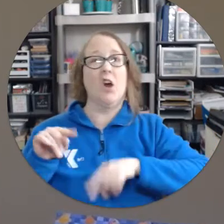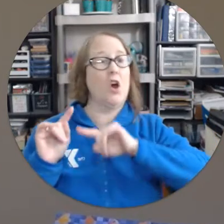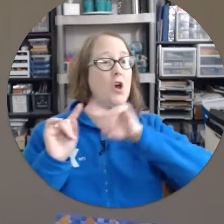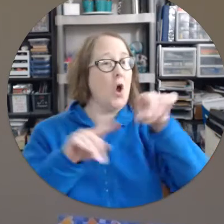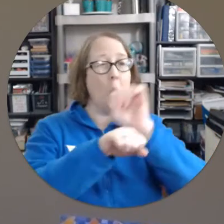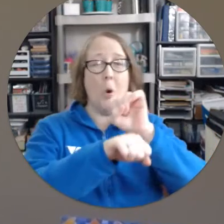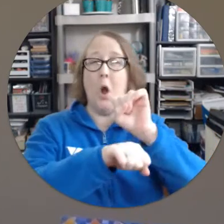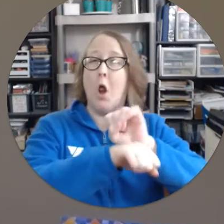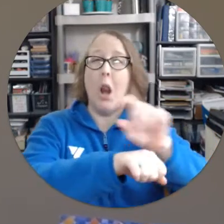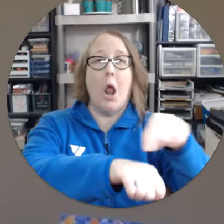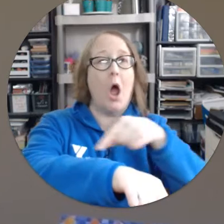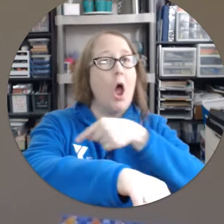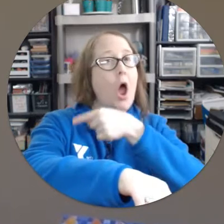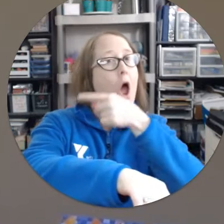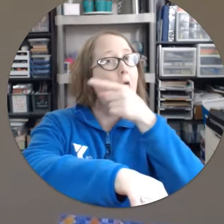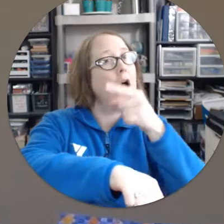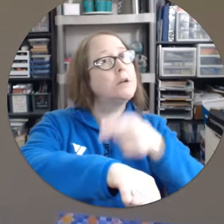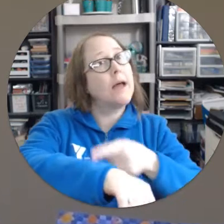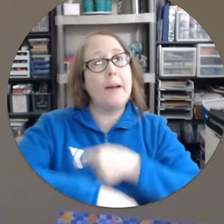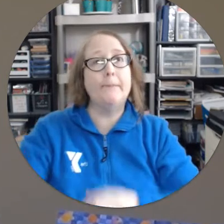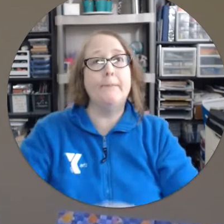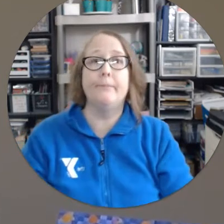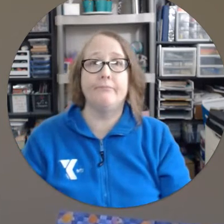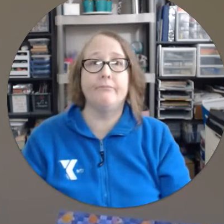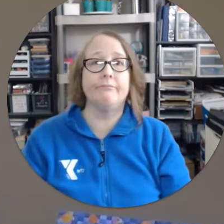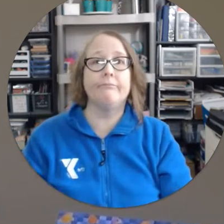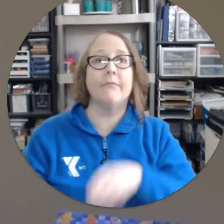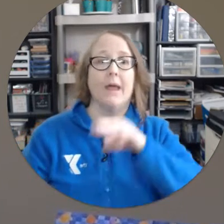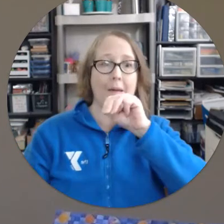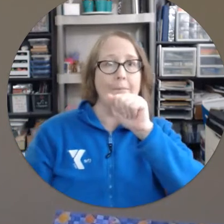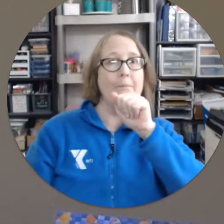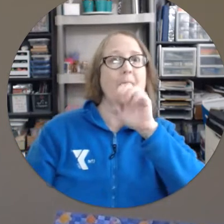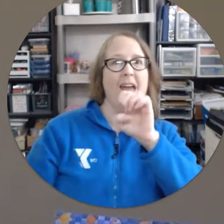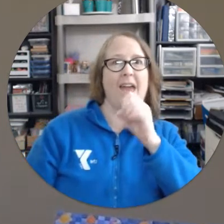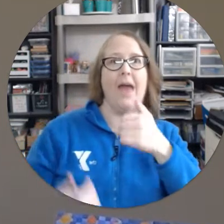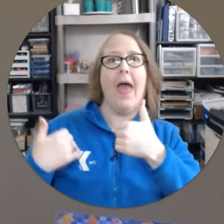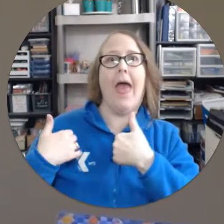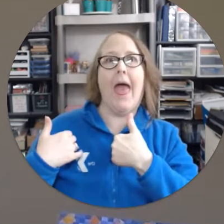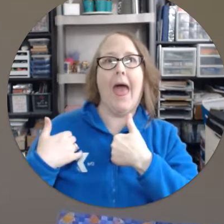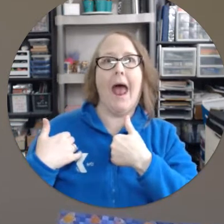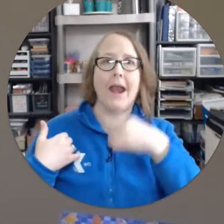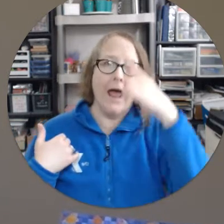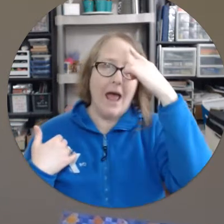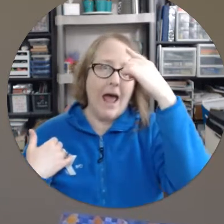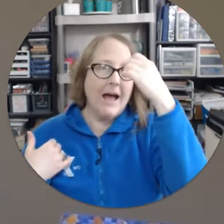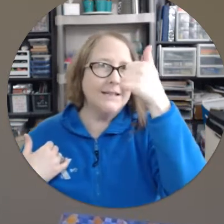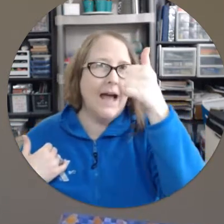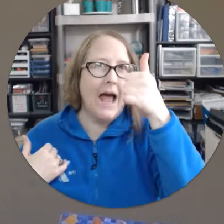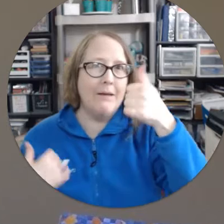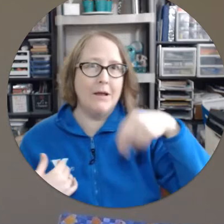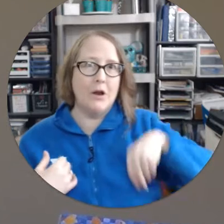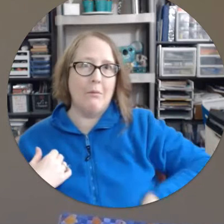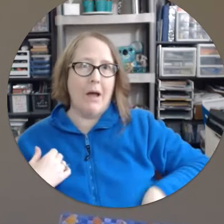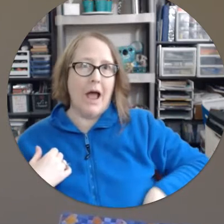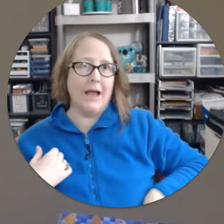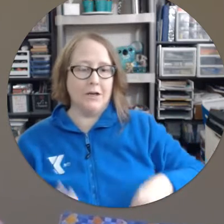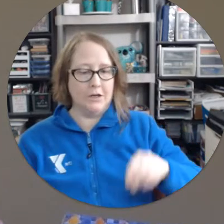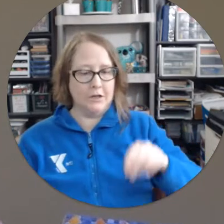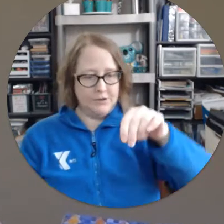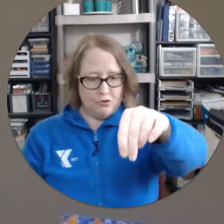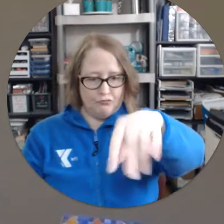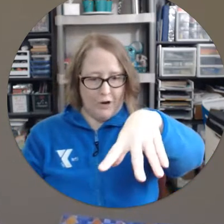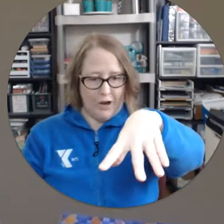long time, May said. May had a dime in her pocket, and she dropped it into the